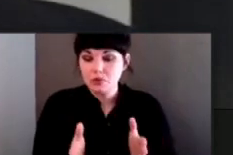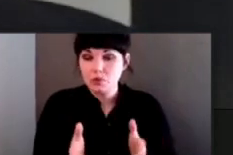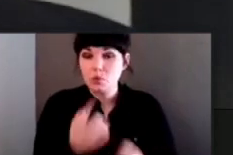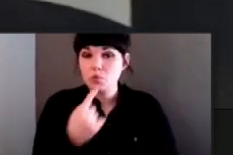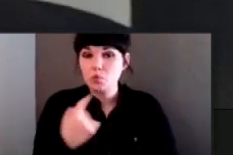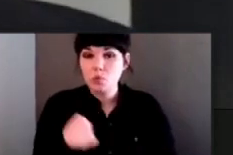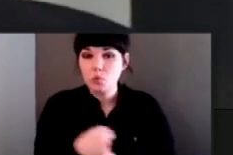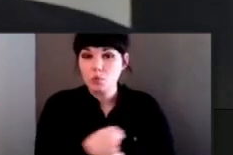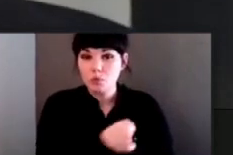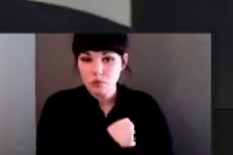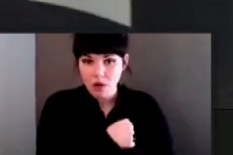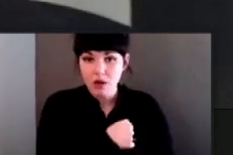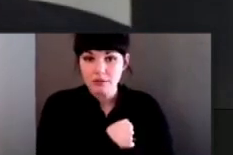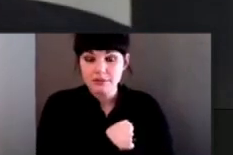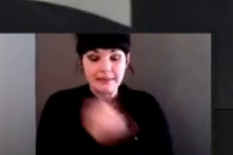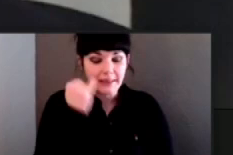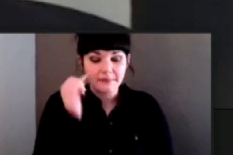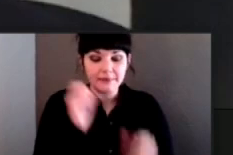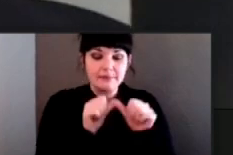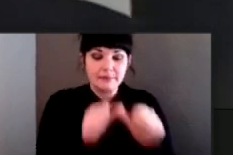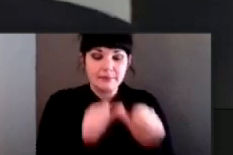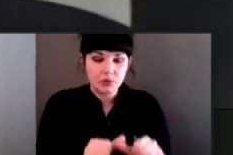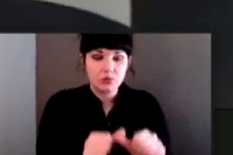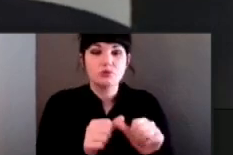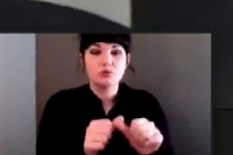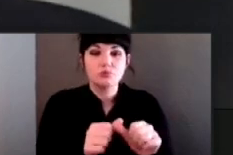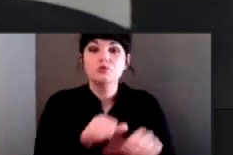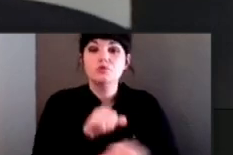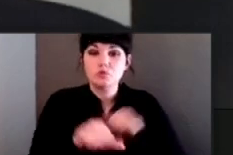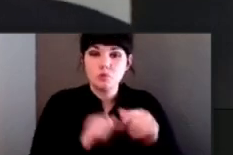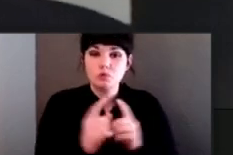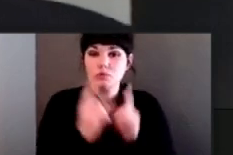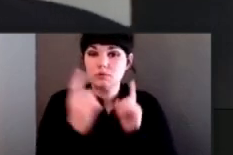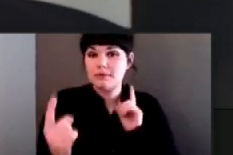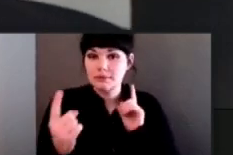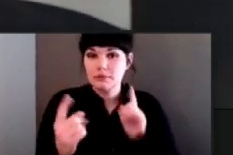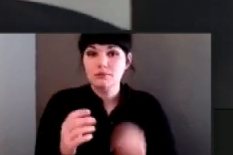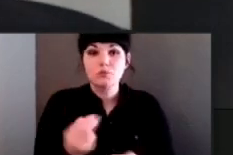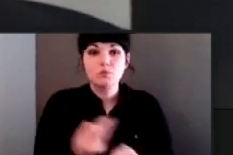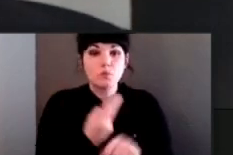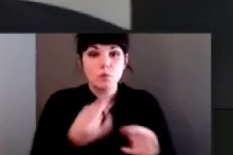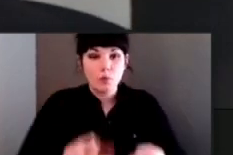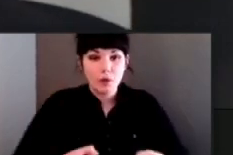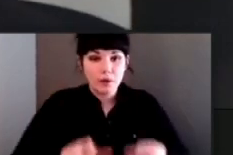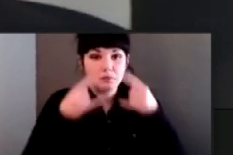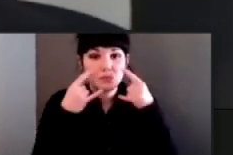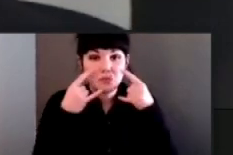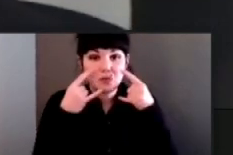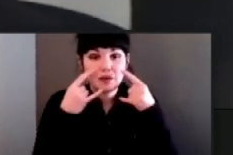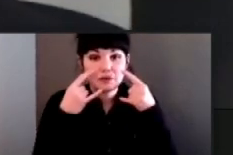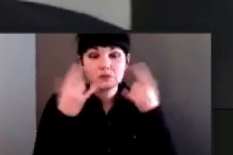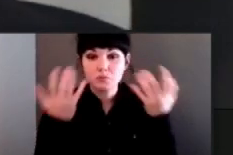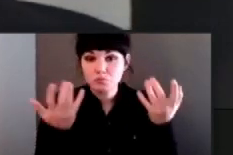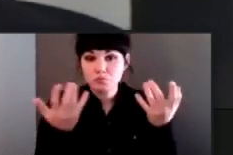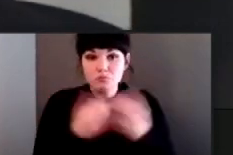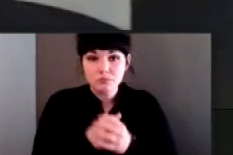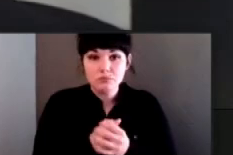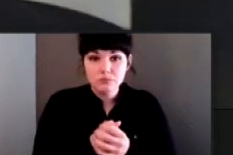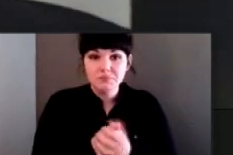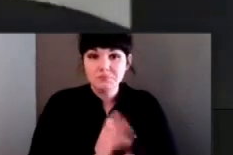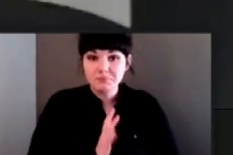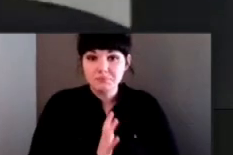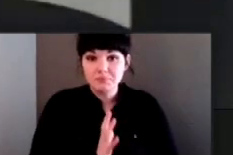universal mask wearing, the social distancing as much as possible. So to Crystal's point, what we're seeing in our